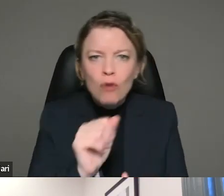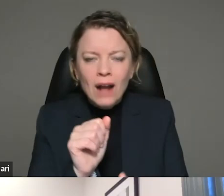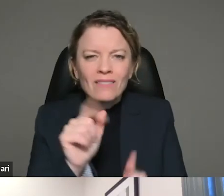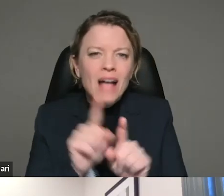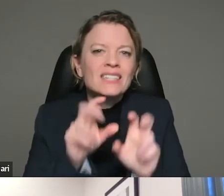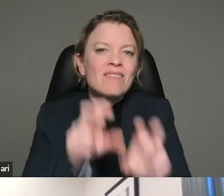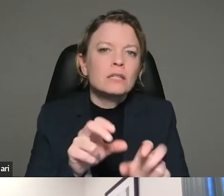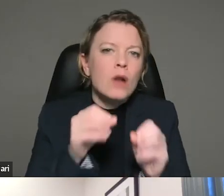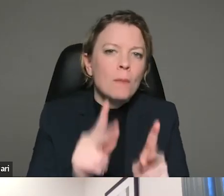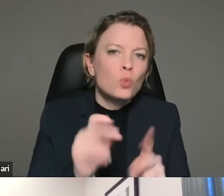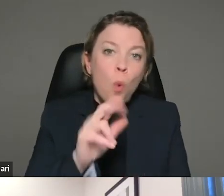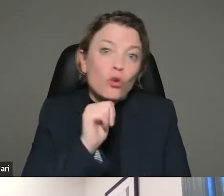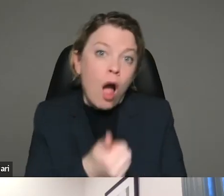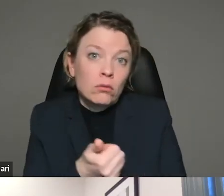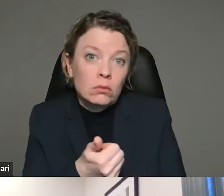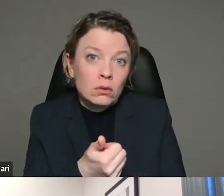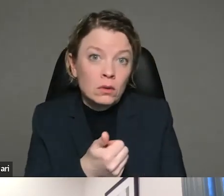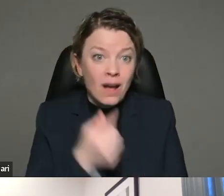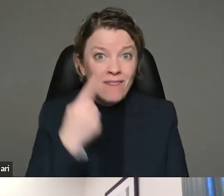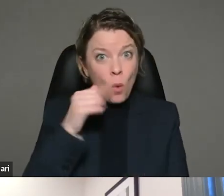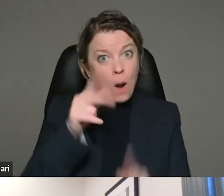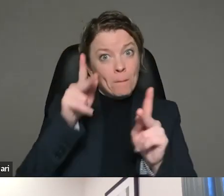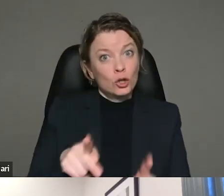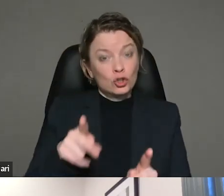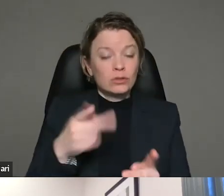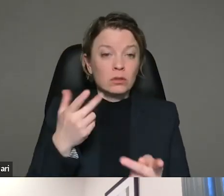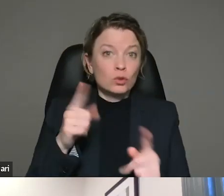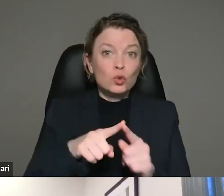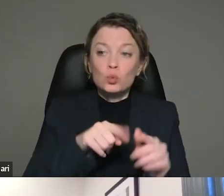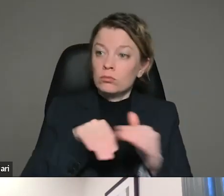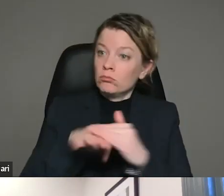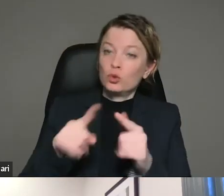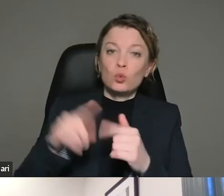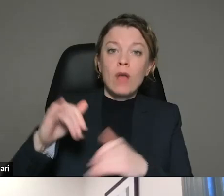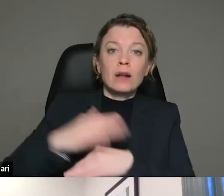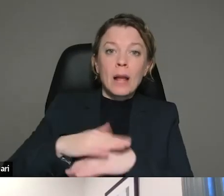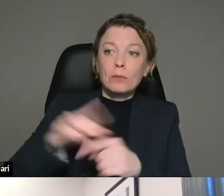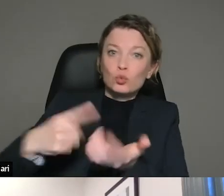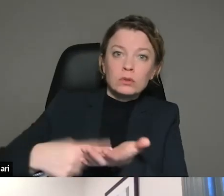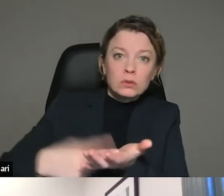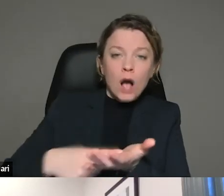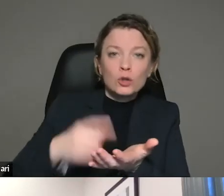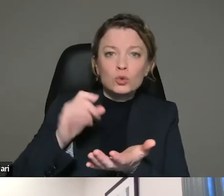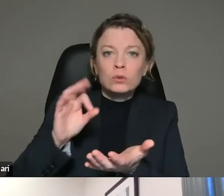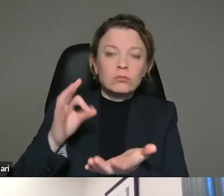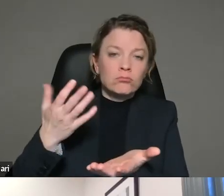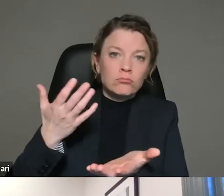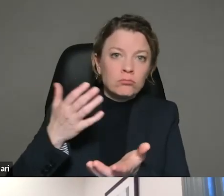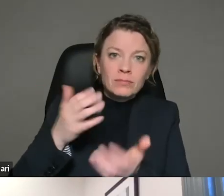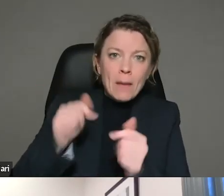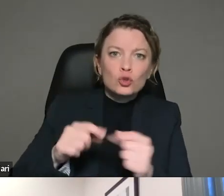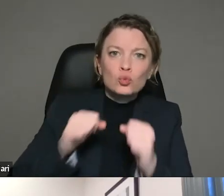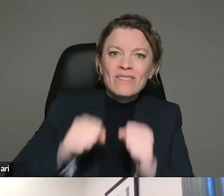to be able to come to the table or an investment committee discussion, to have a point of view, to be able to defend that point of